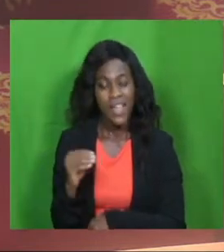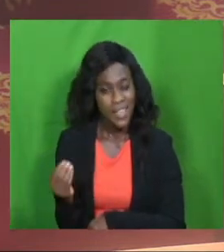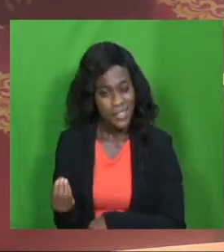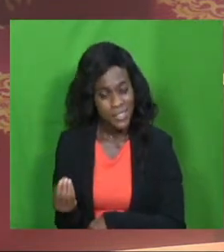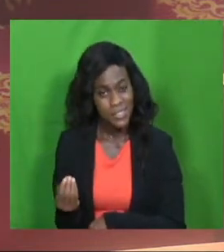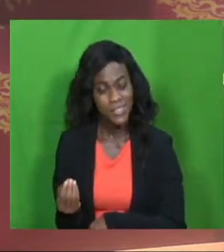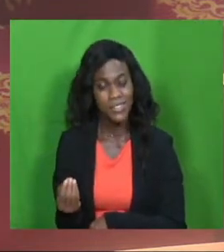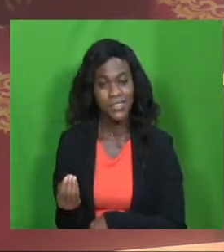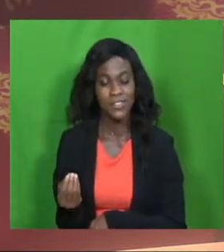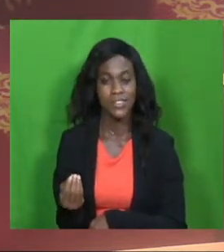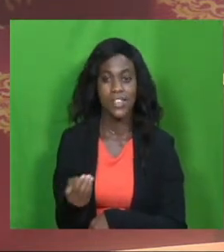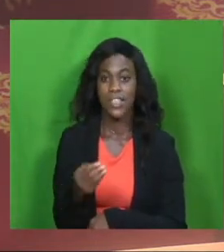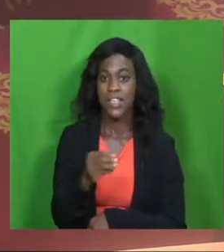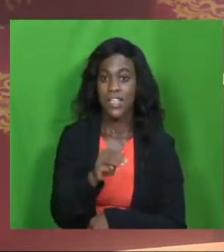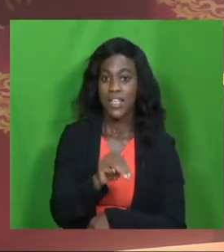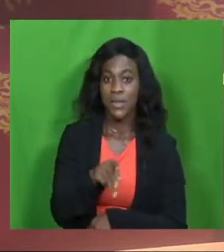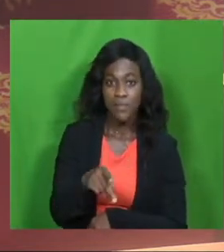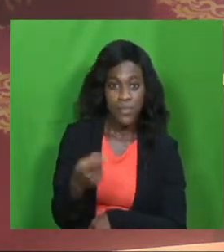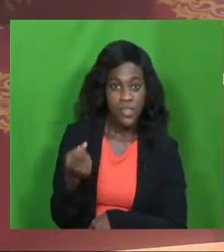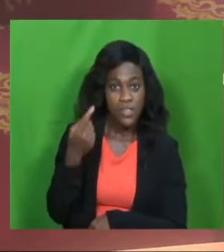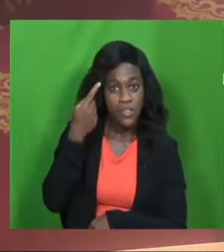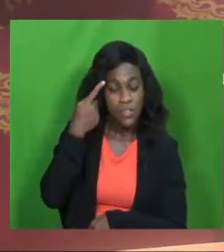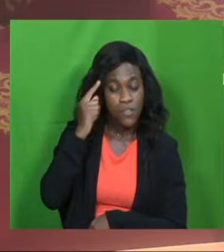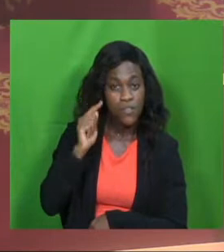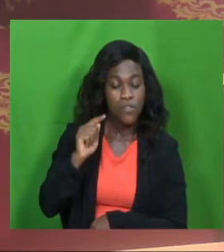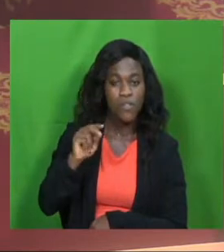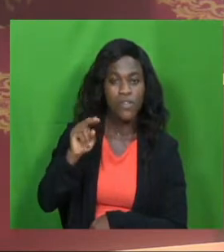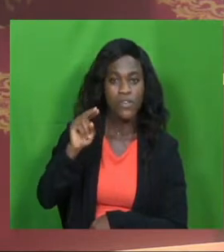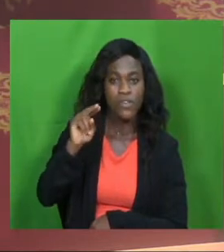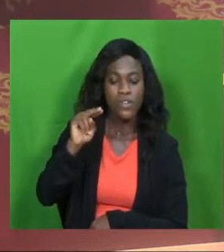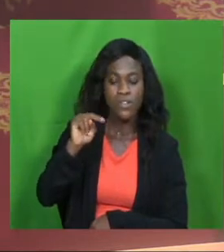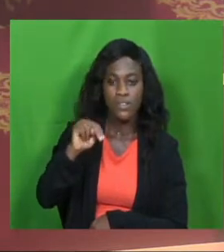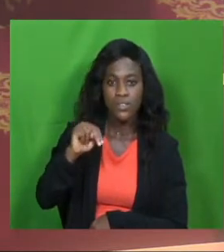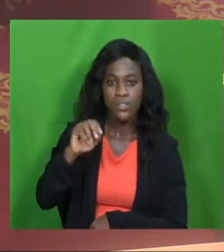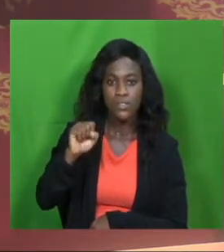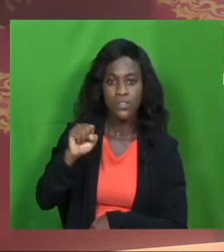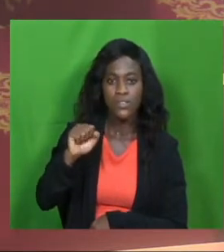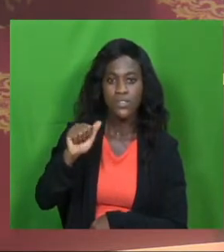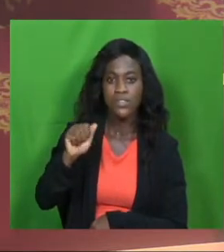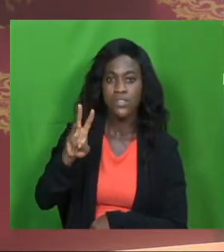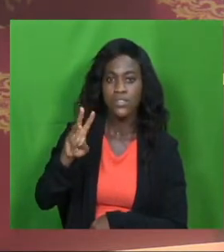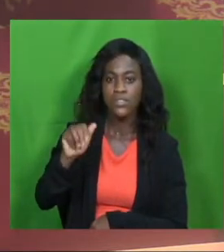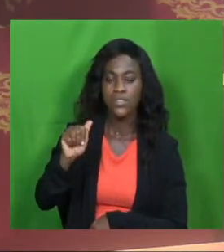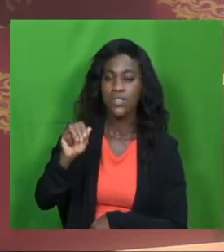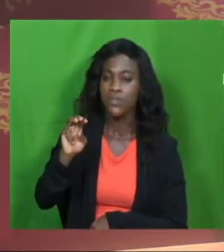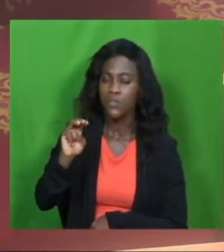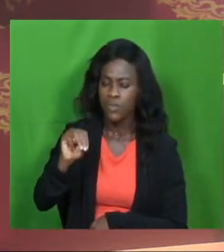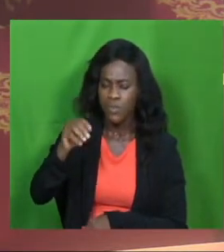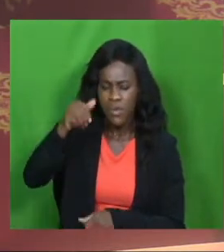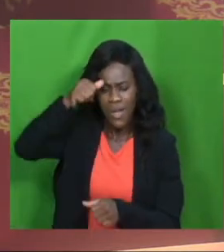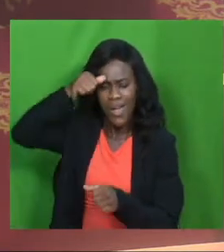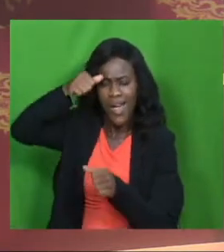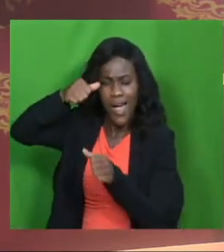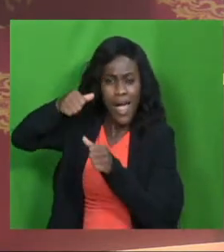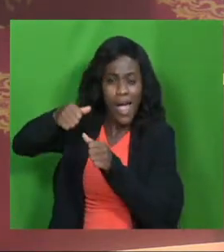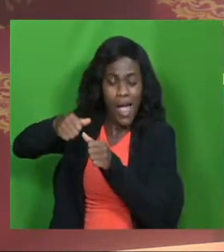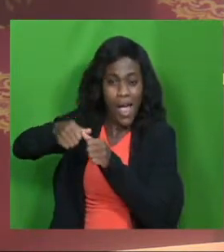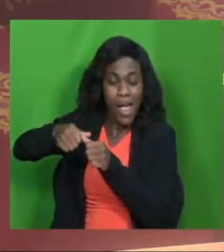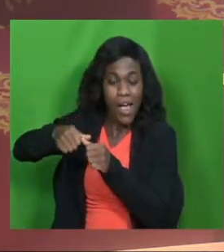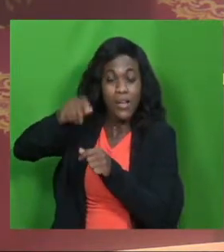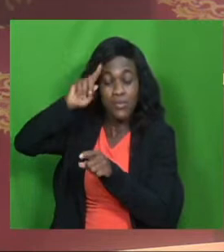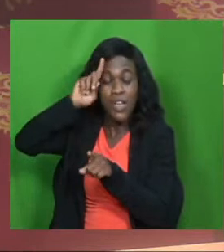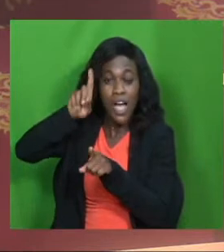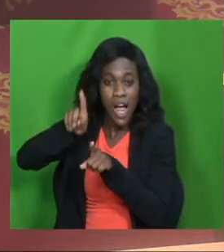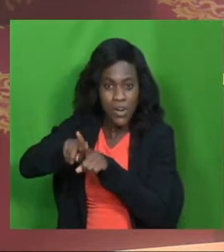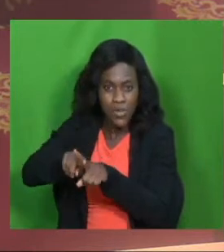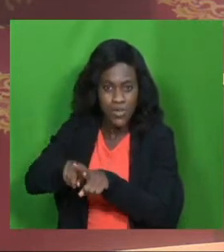the member of parliament for Insawam Adwadri prioritize sports infrastructure against